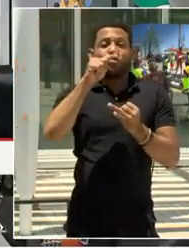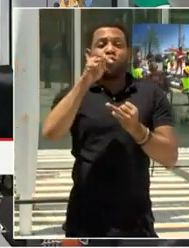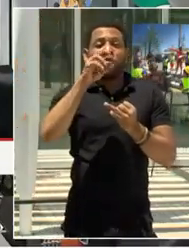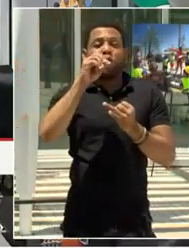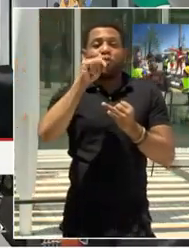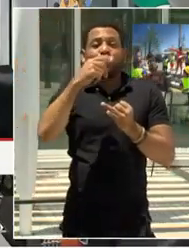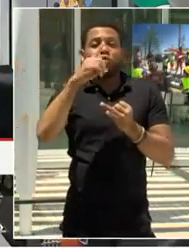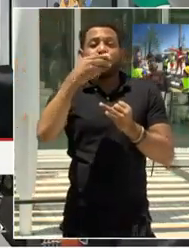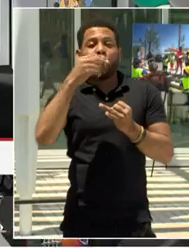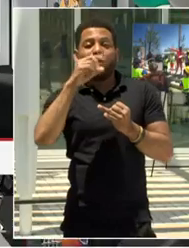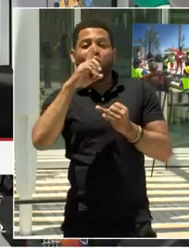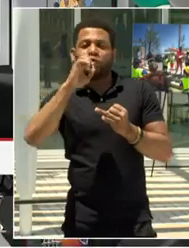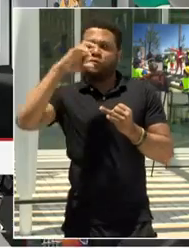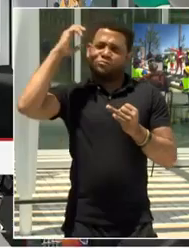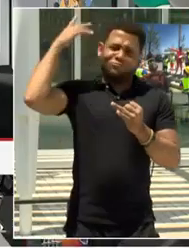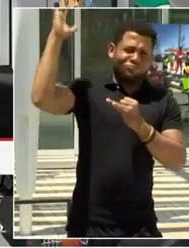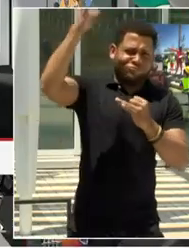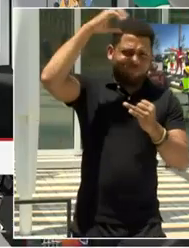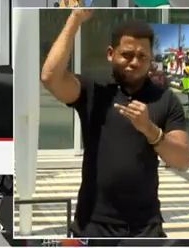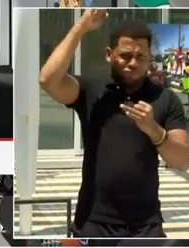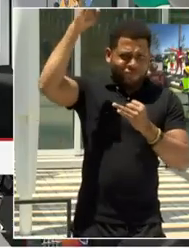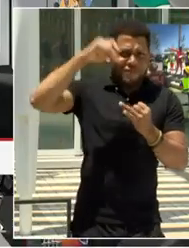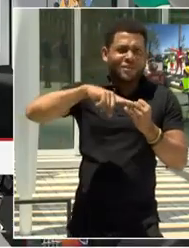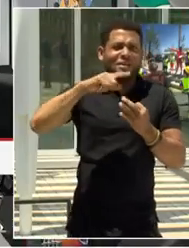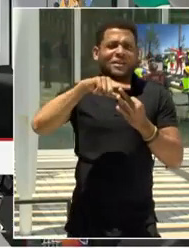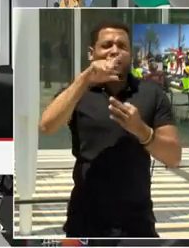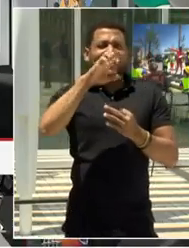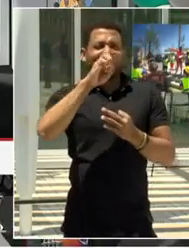Parkview and beyond.